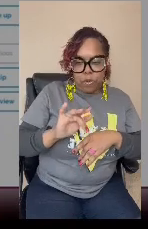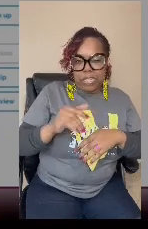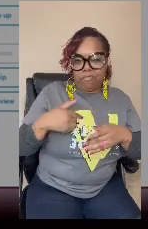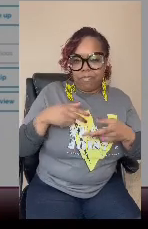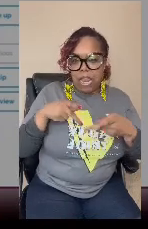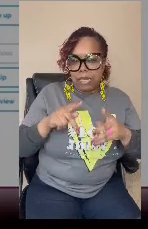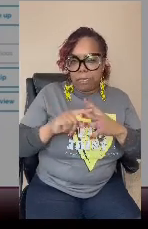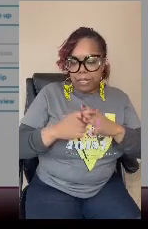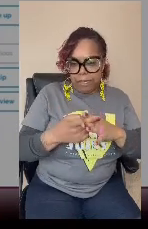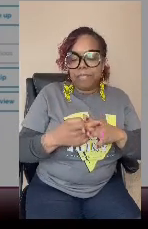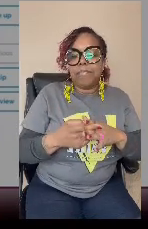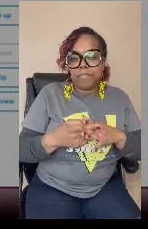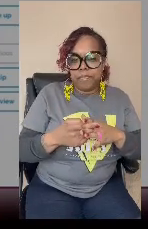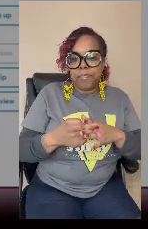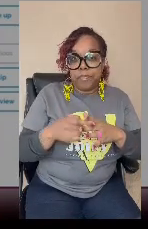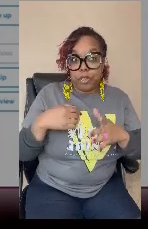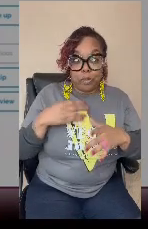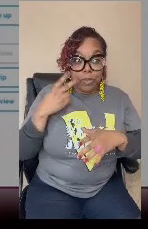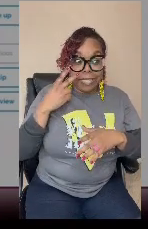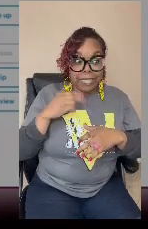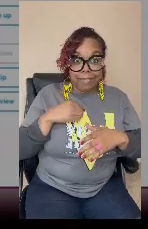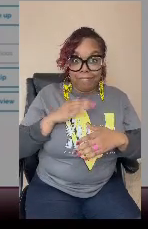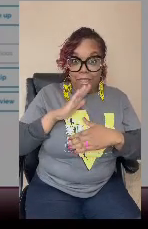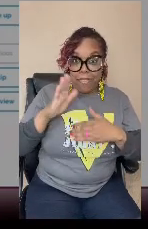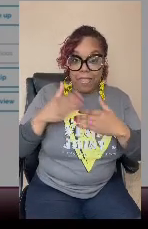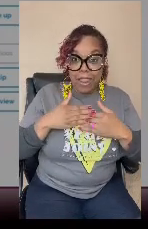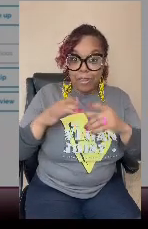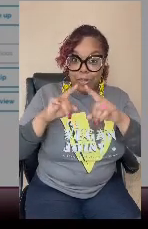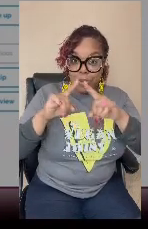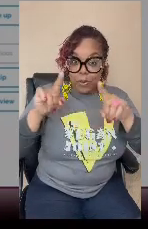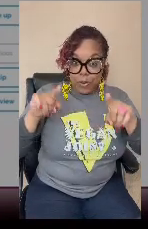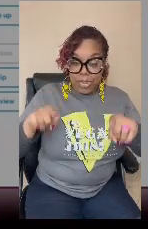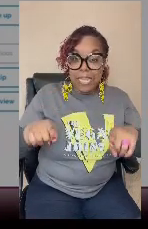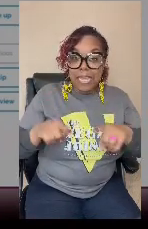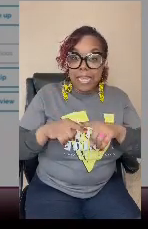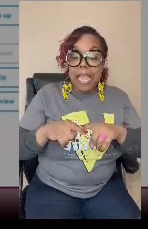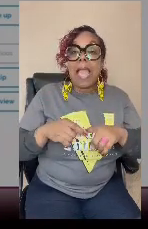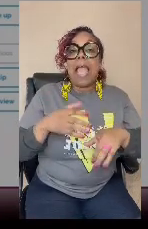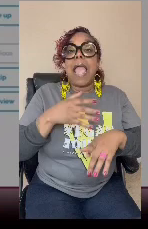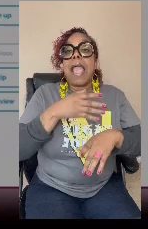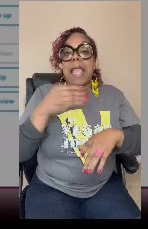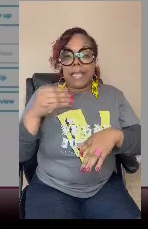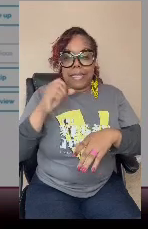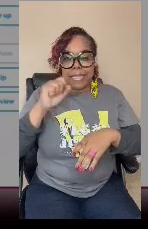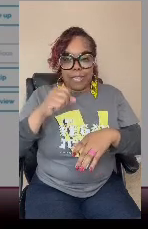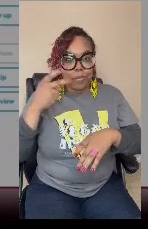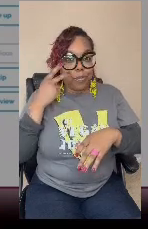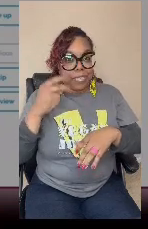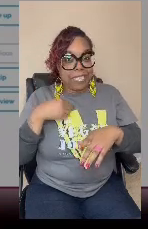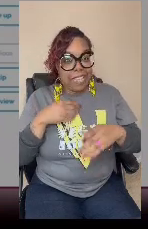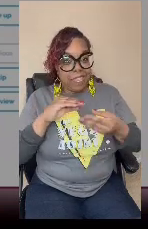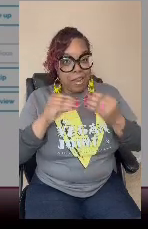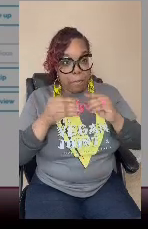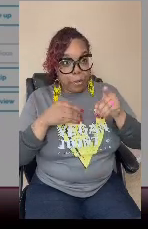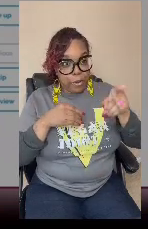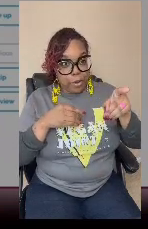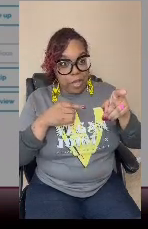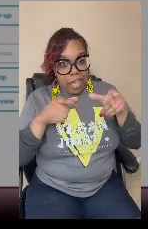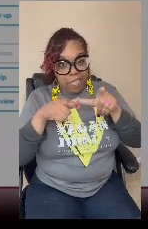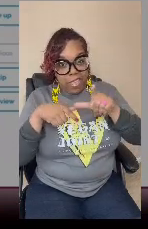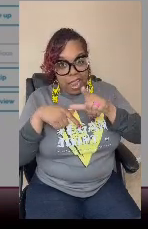And as you see, it goes to the next screen on its own. And in the left-hand corner, it counts down